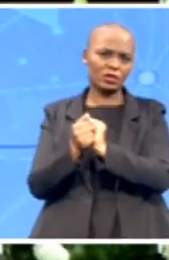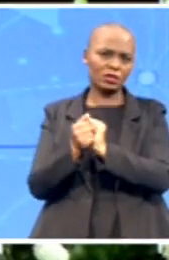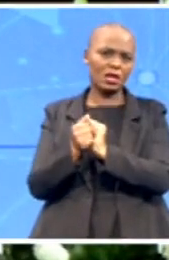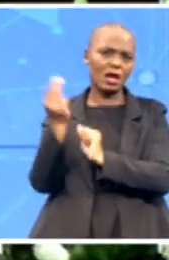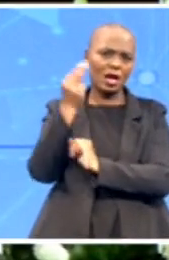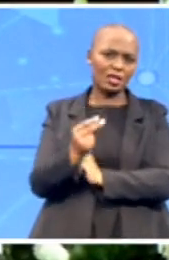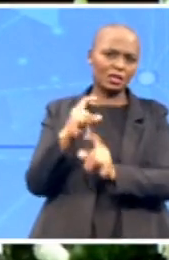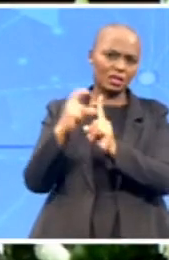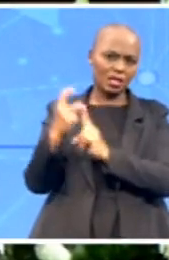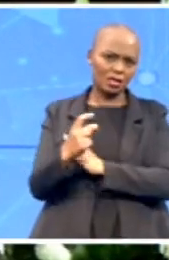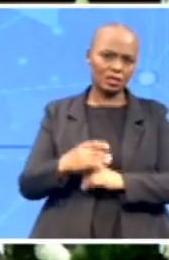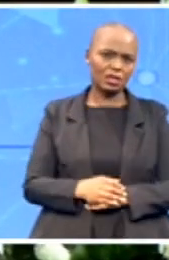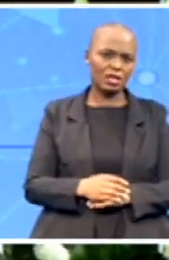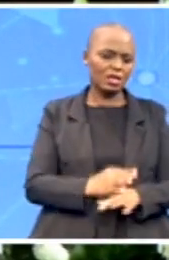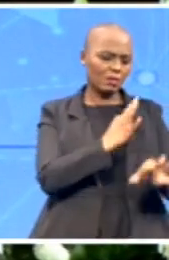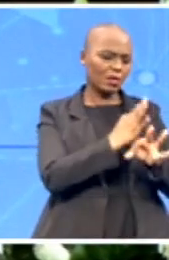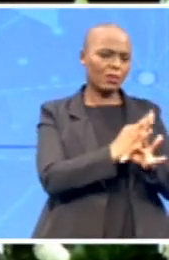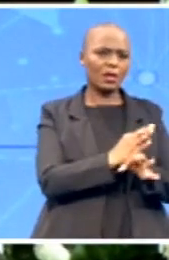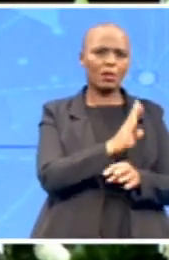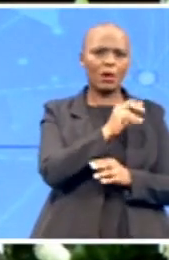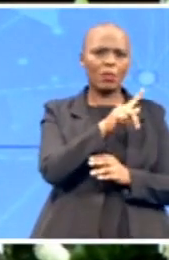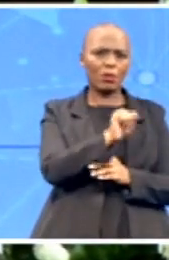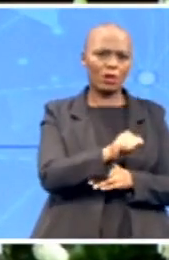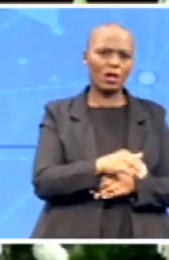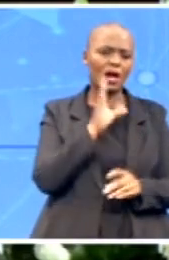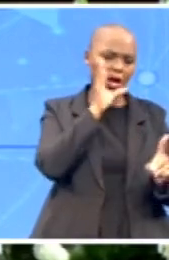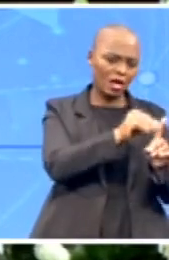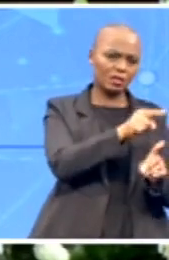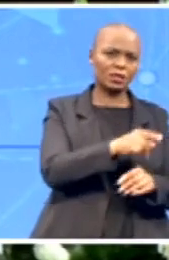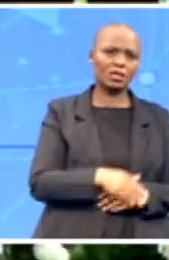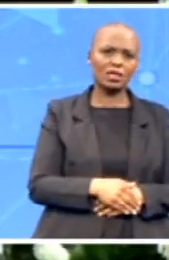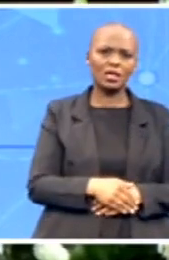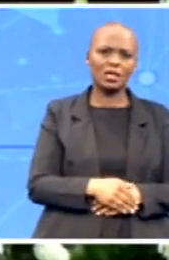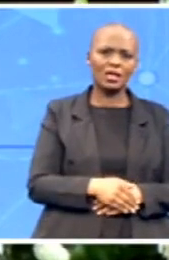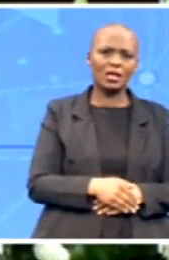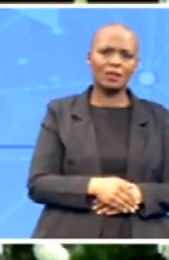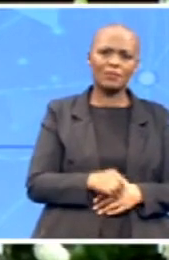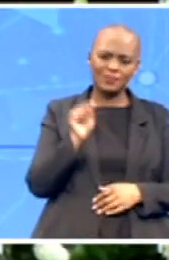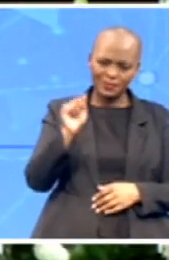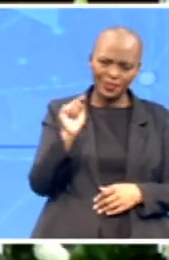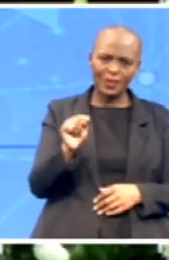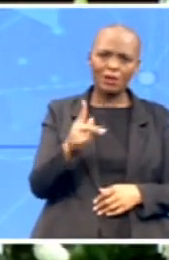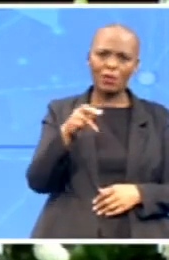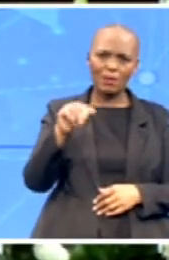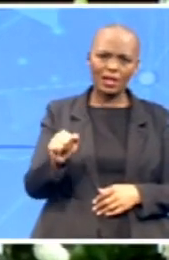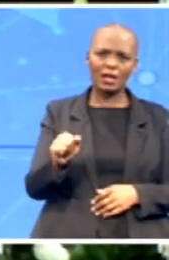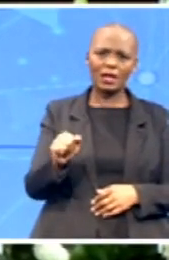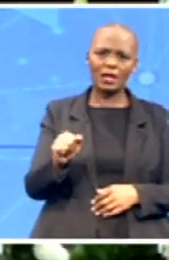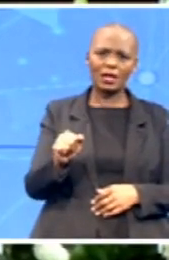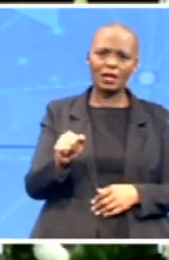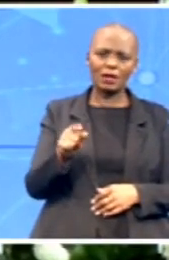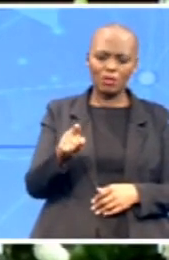him, who is since Komphela Zamaro, was there any other chairperson of sports and